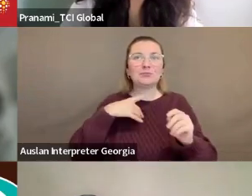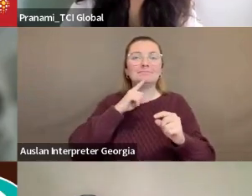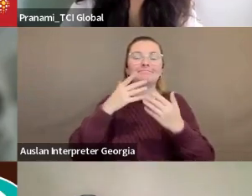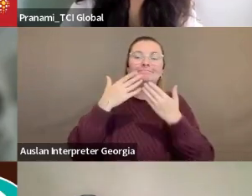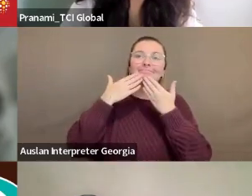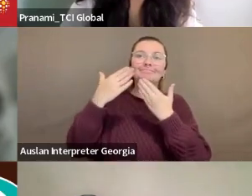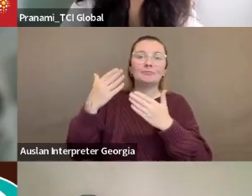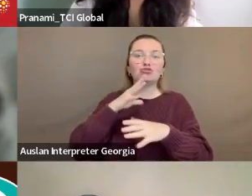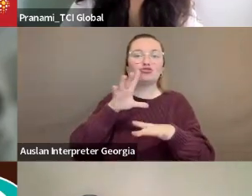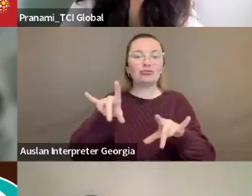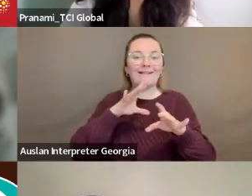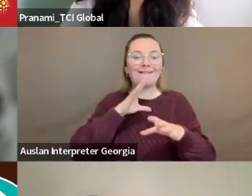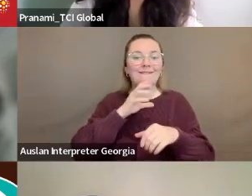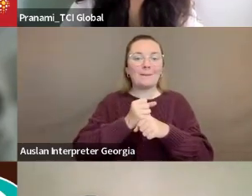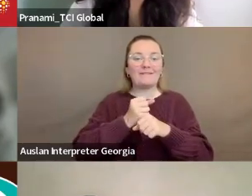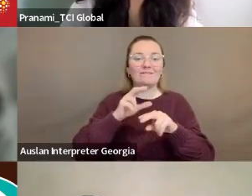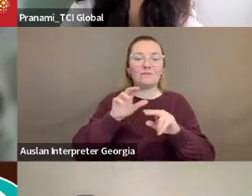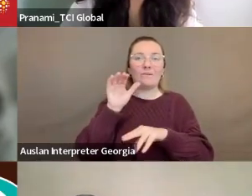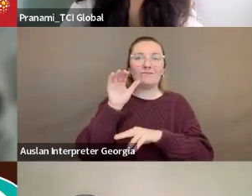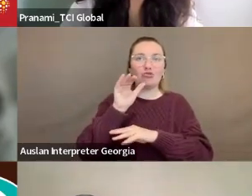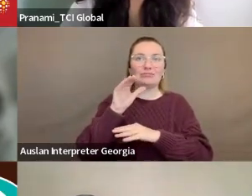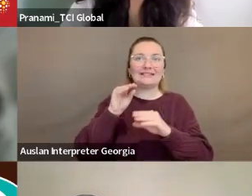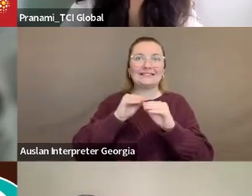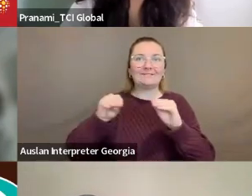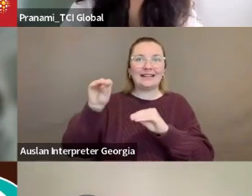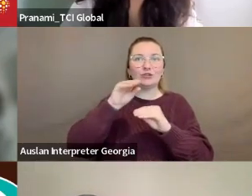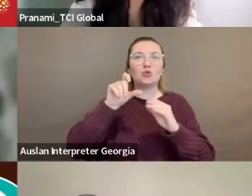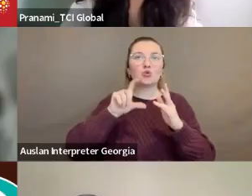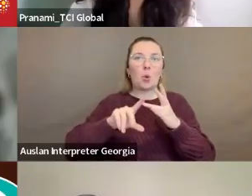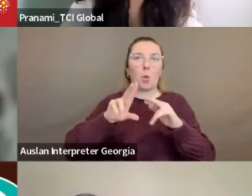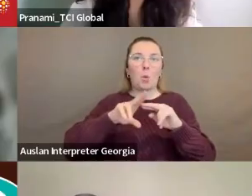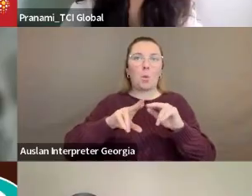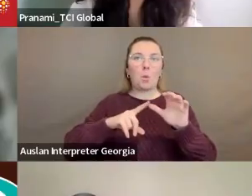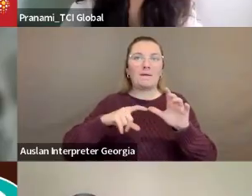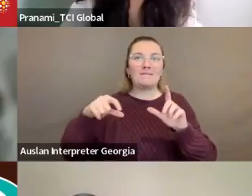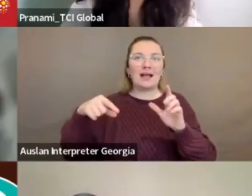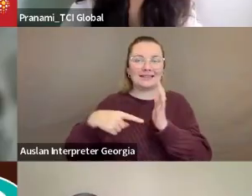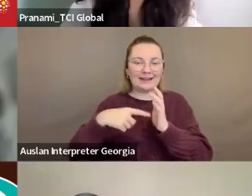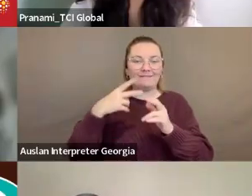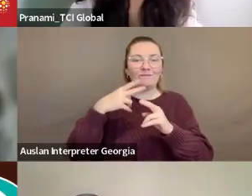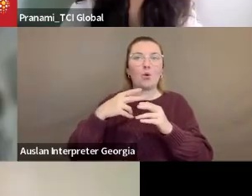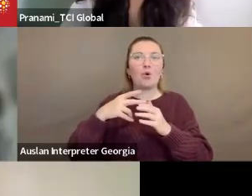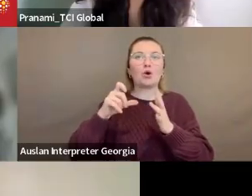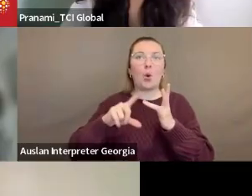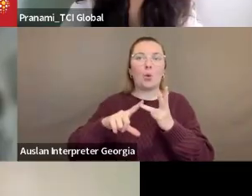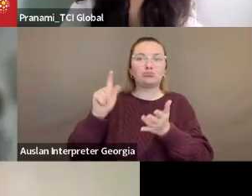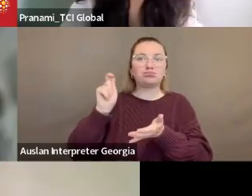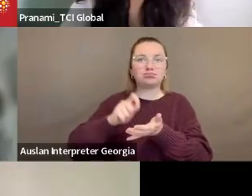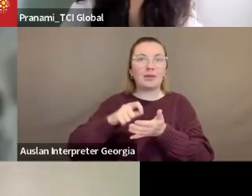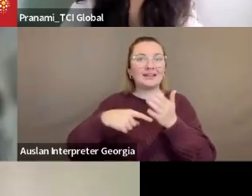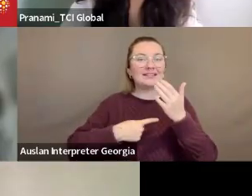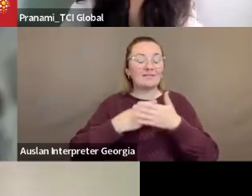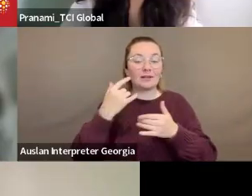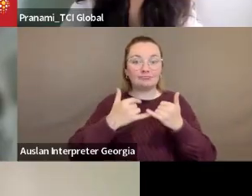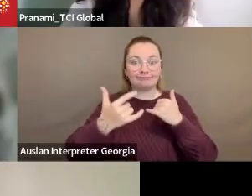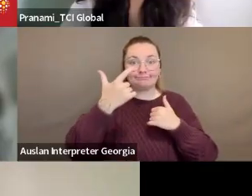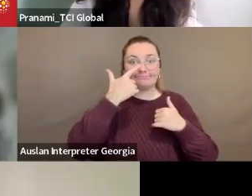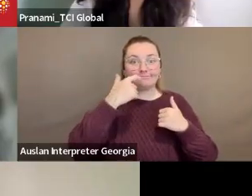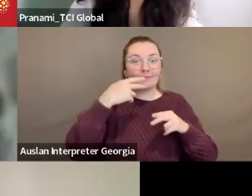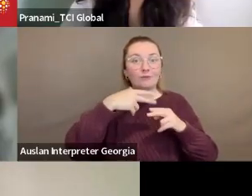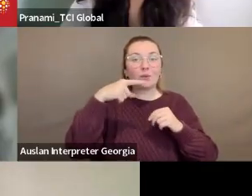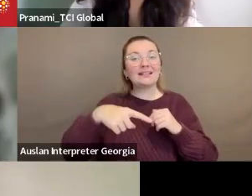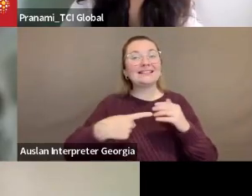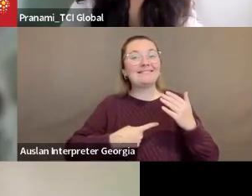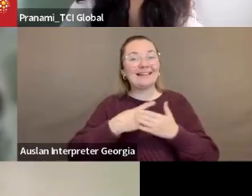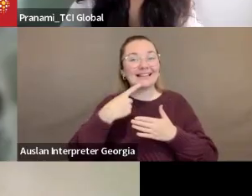Government Department of Foreign Affairs and Trade, DFAT, for co-sponsoring this event as well. And we're very privileged in this event